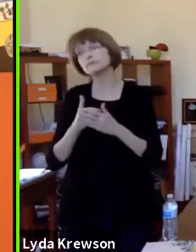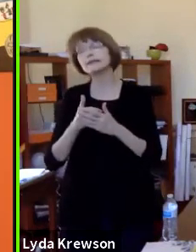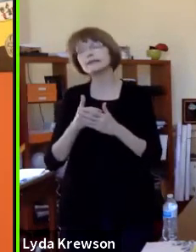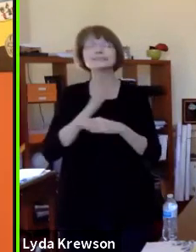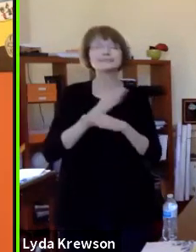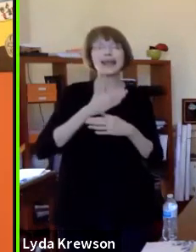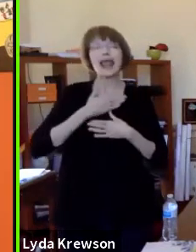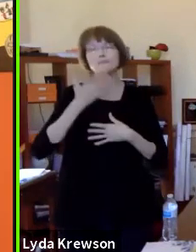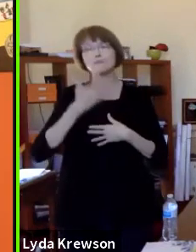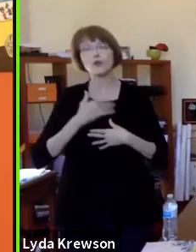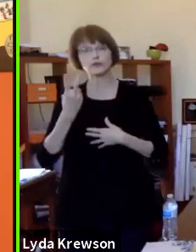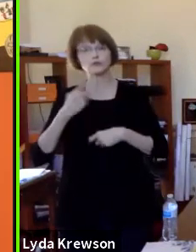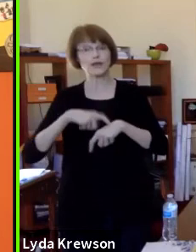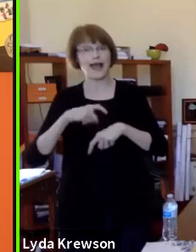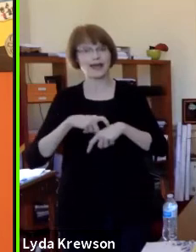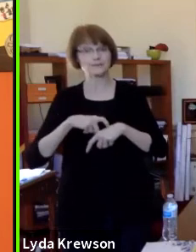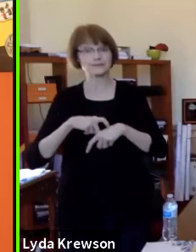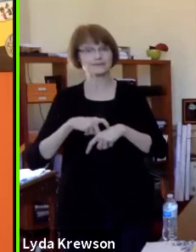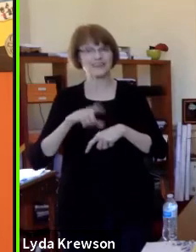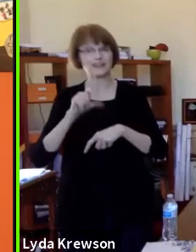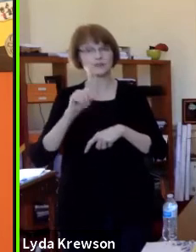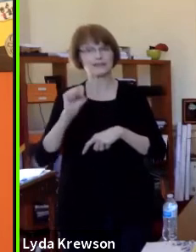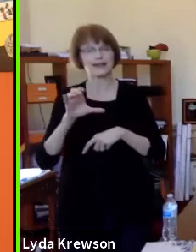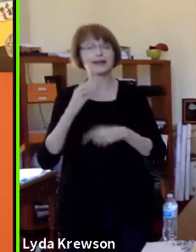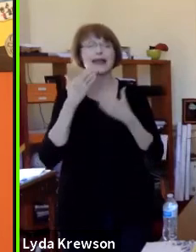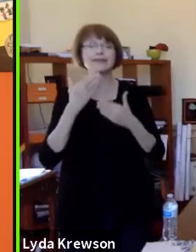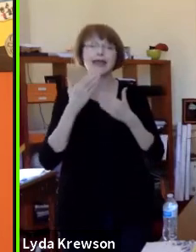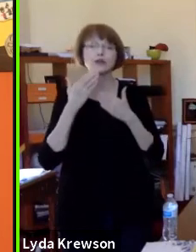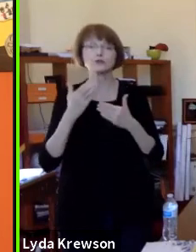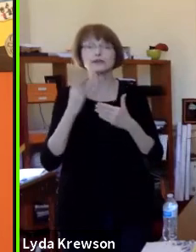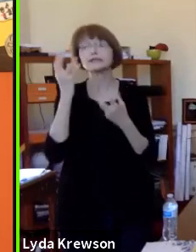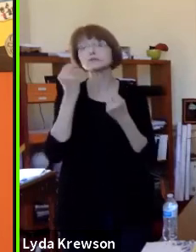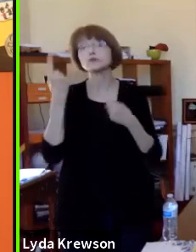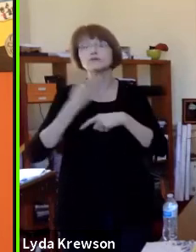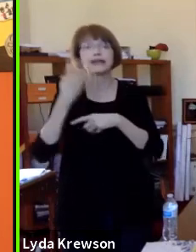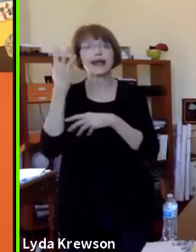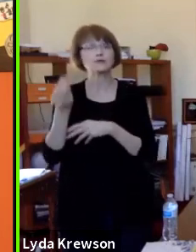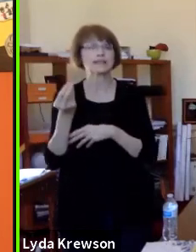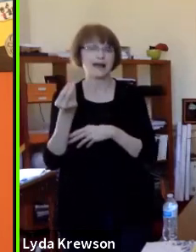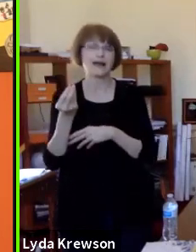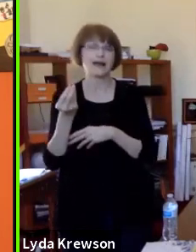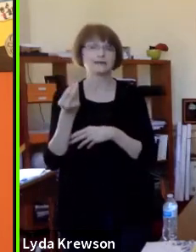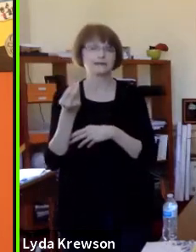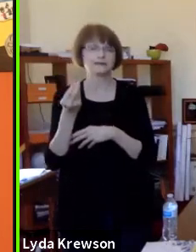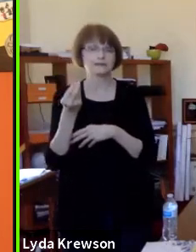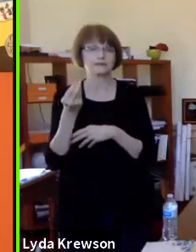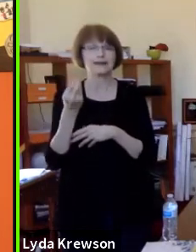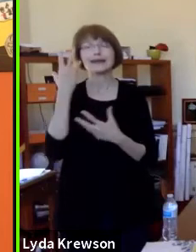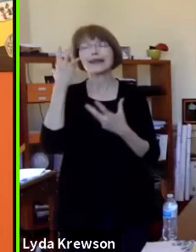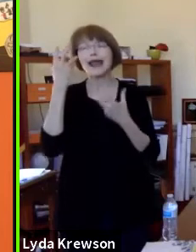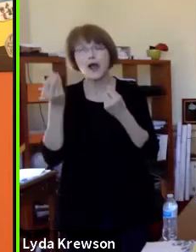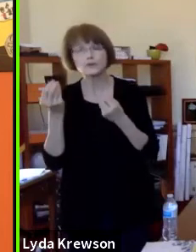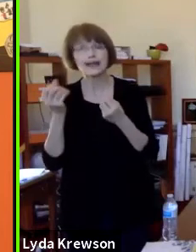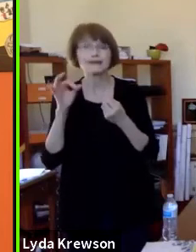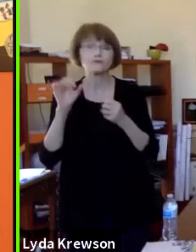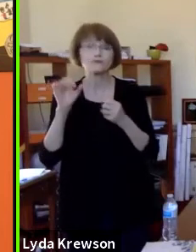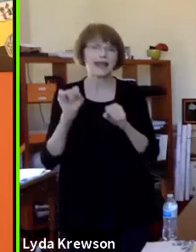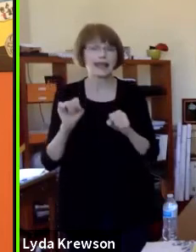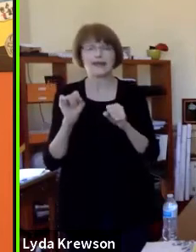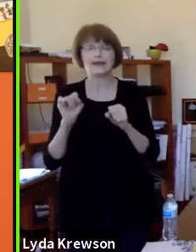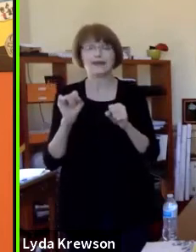birthday song. So anyway, thank you guys. Have a fun. It's a beautiful day out there today. Get out there if you can